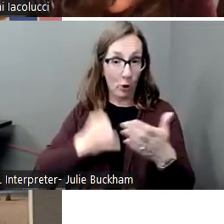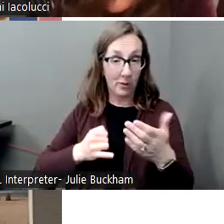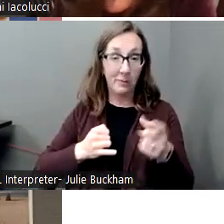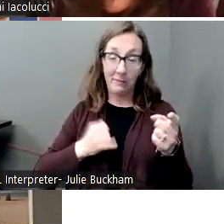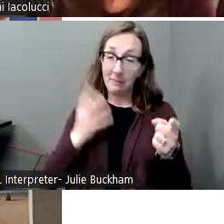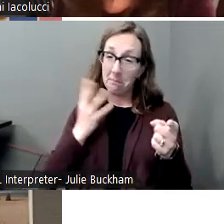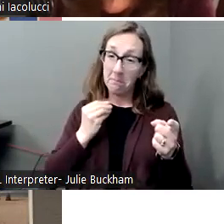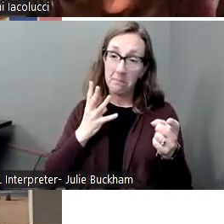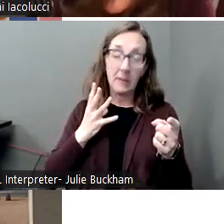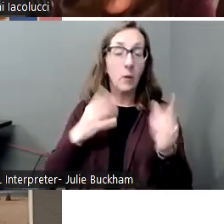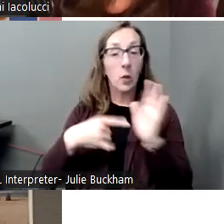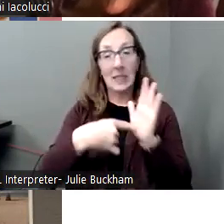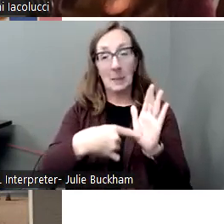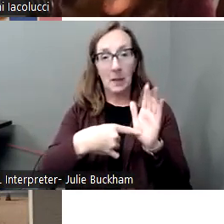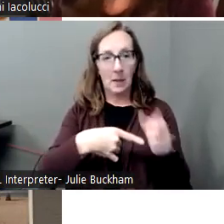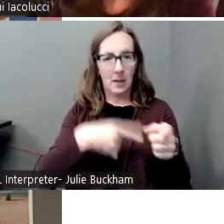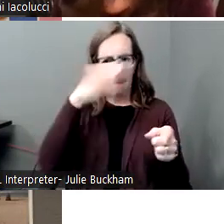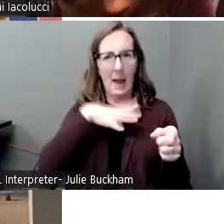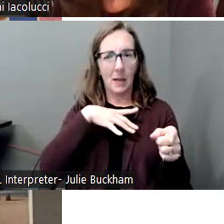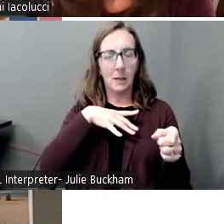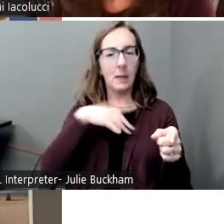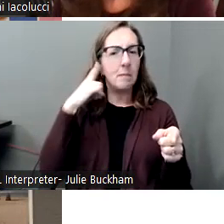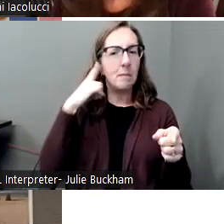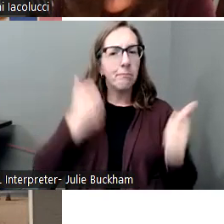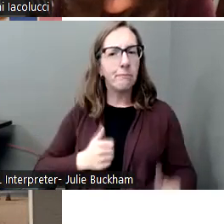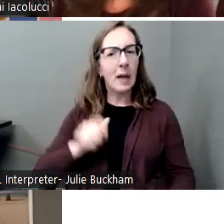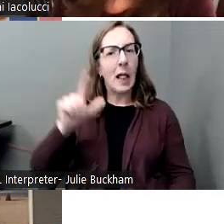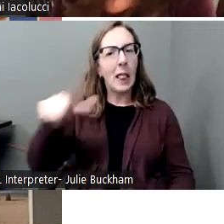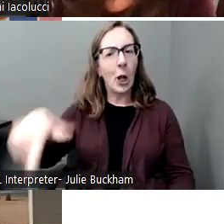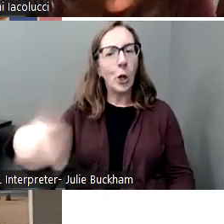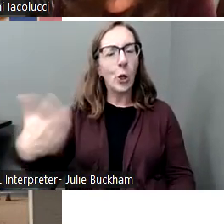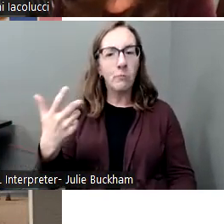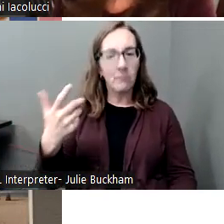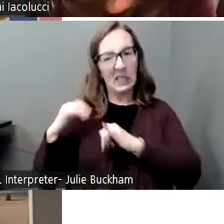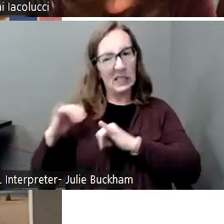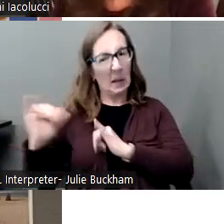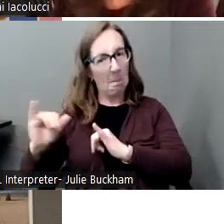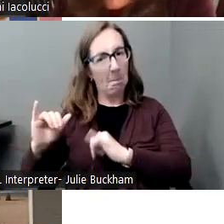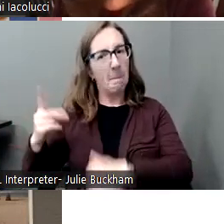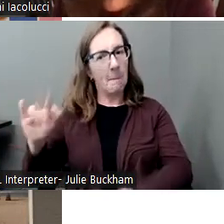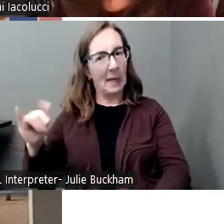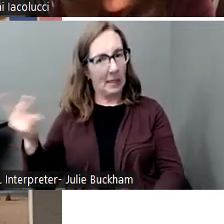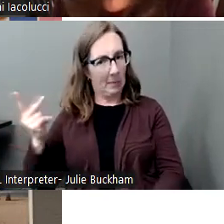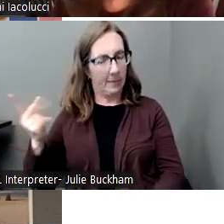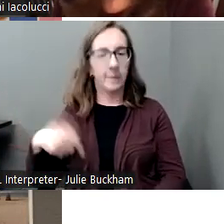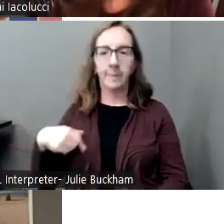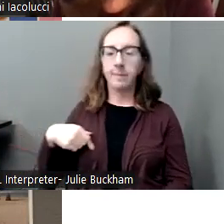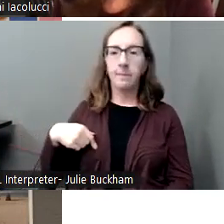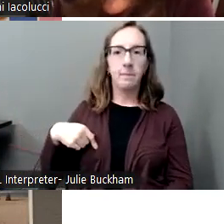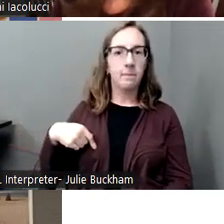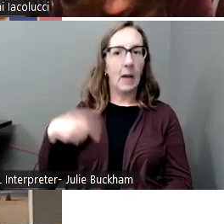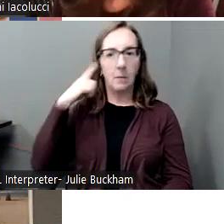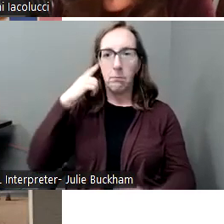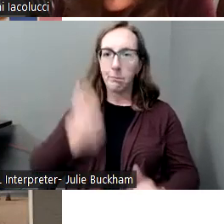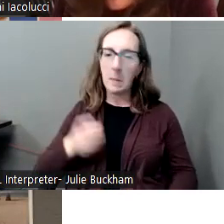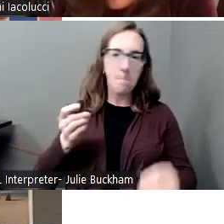man who was late deafened like Peggy and I, and lost his hearing rather suddenly, and all of a sudden was unable to